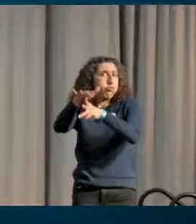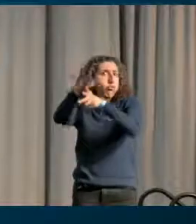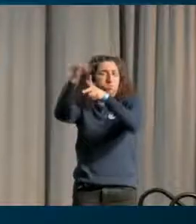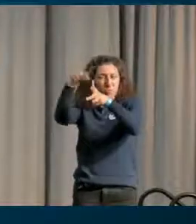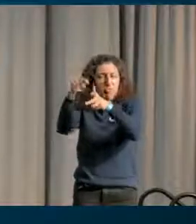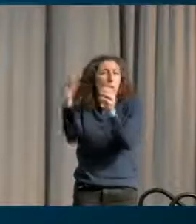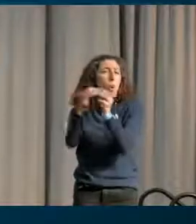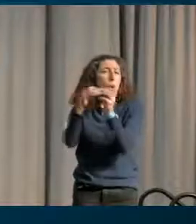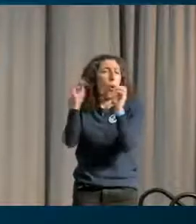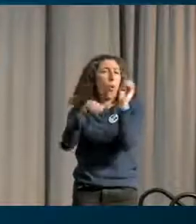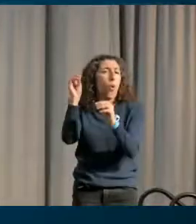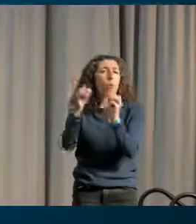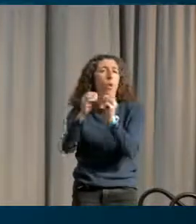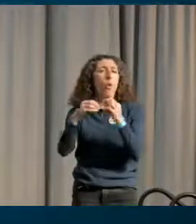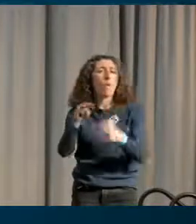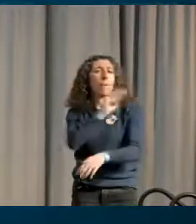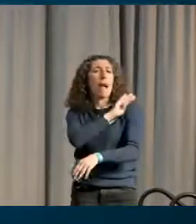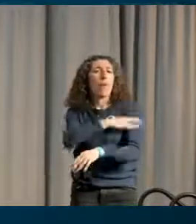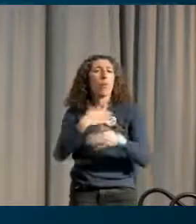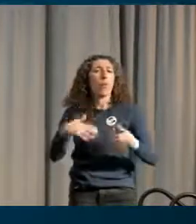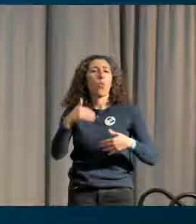going to turn off Zip now.